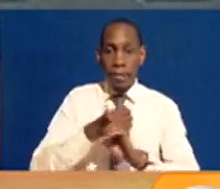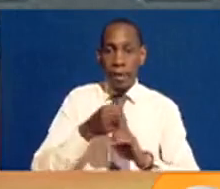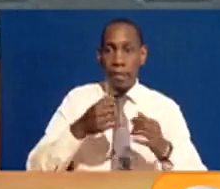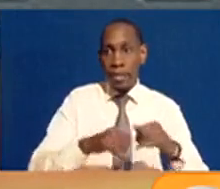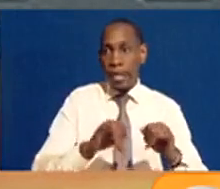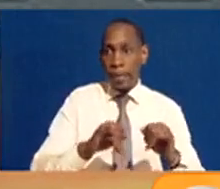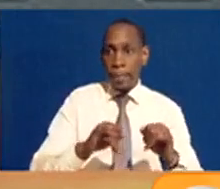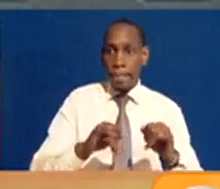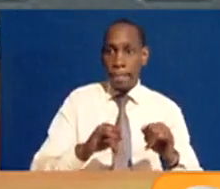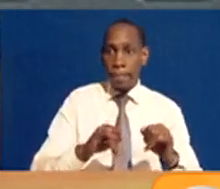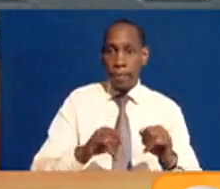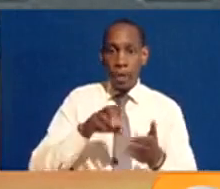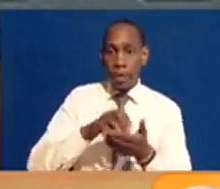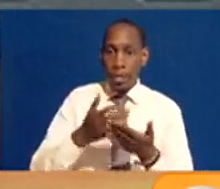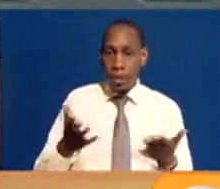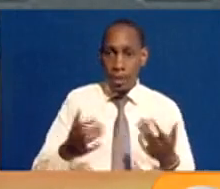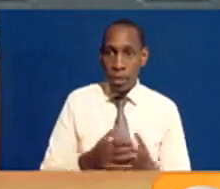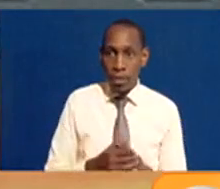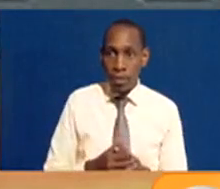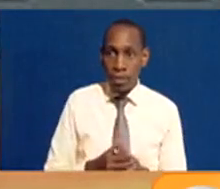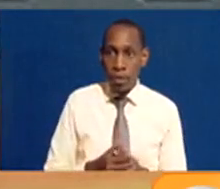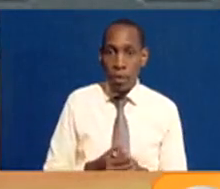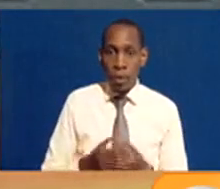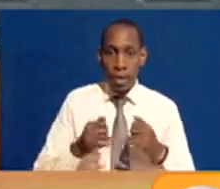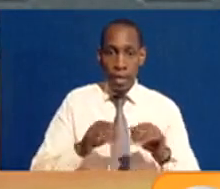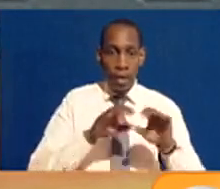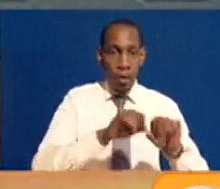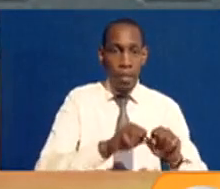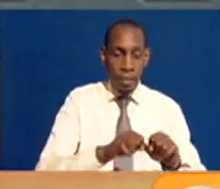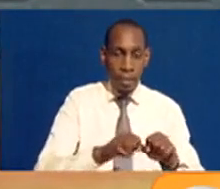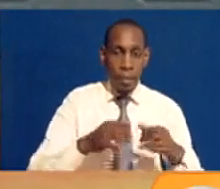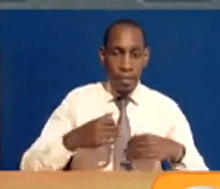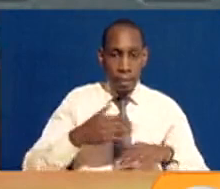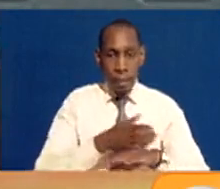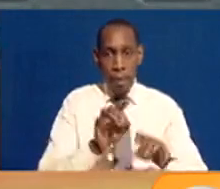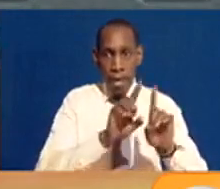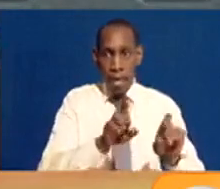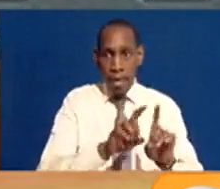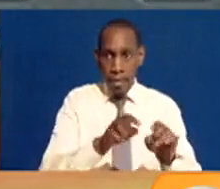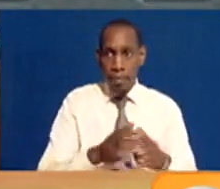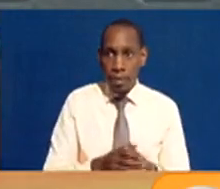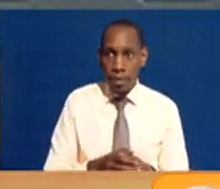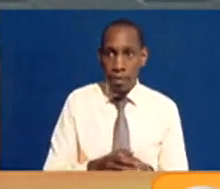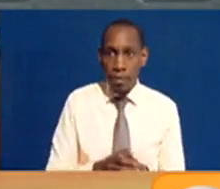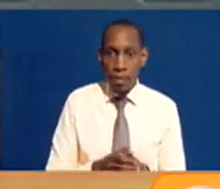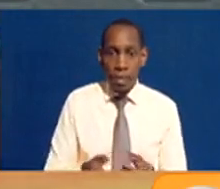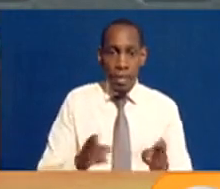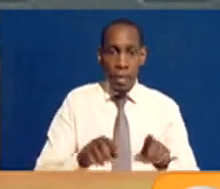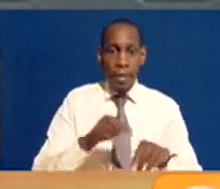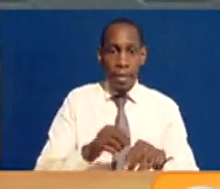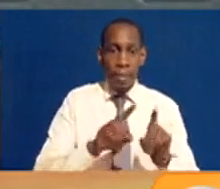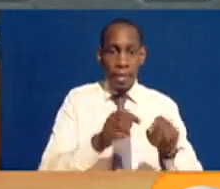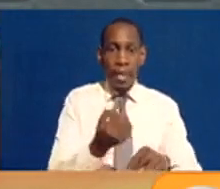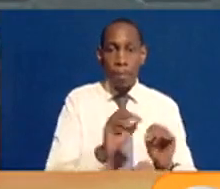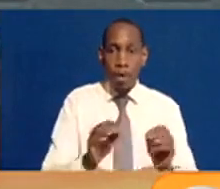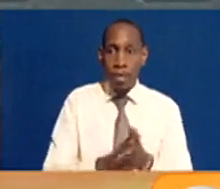attempt. In any case, if they're trying to catch, exam cheats, exam leaks don't happen necessarily on the day of the exam.